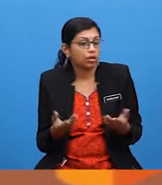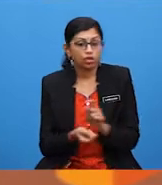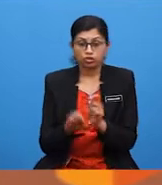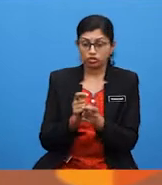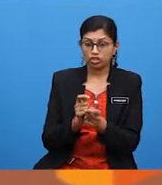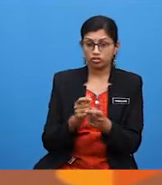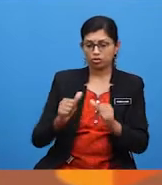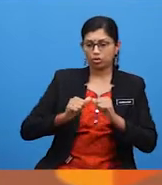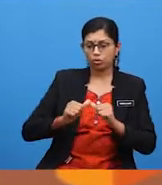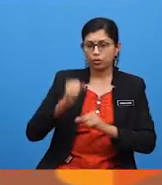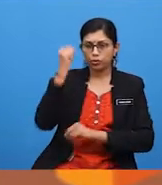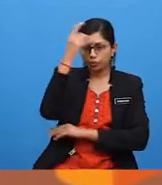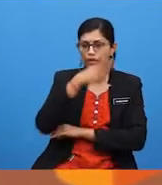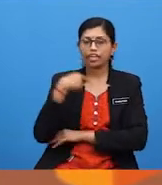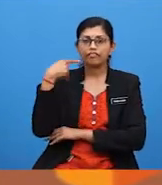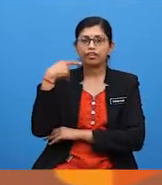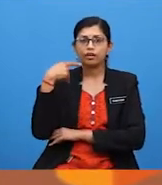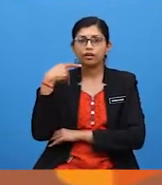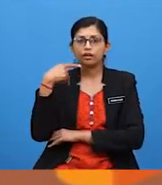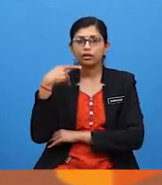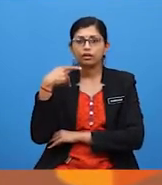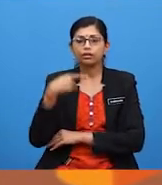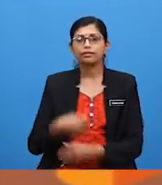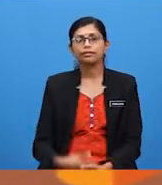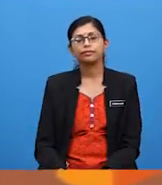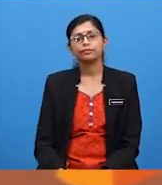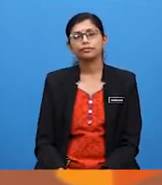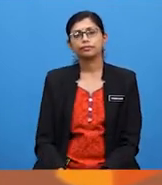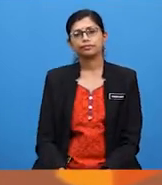own behavior and do what you'd like them to do.